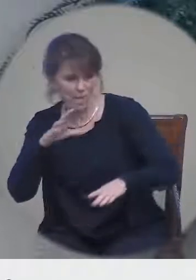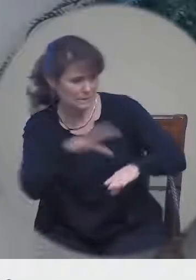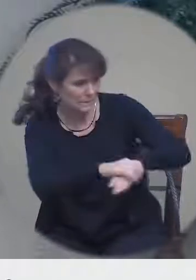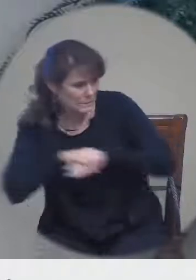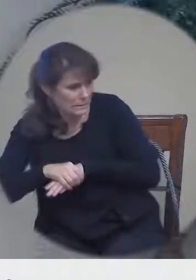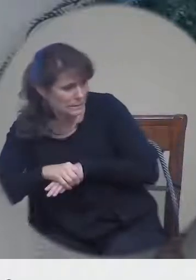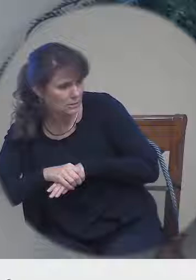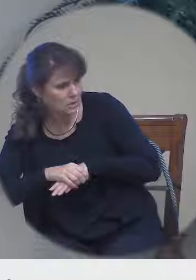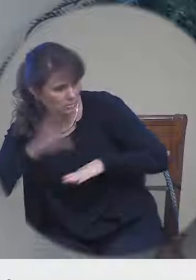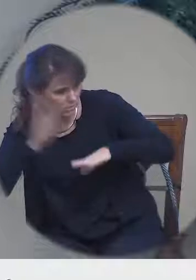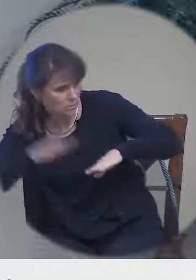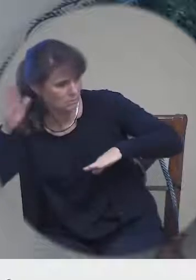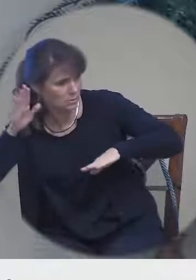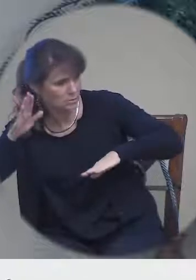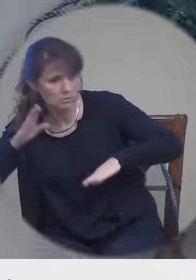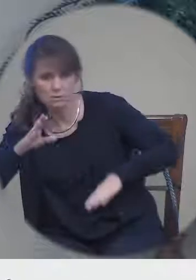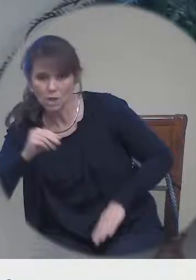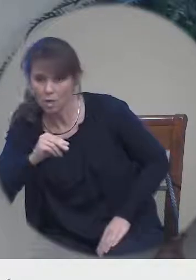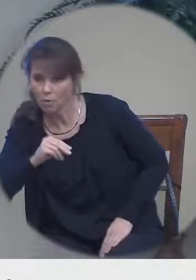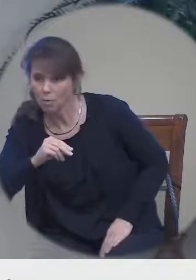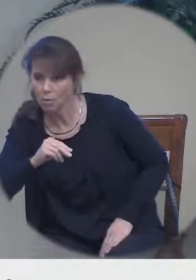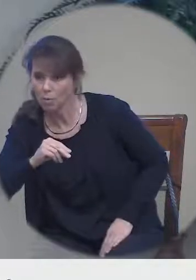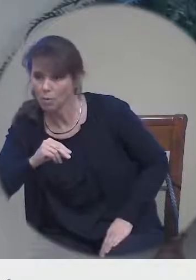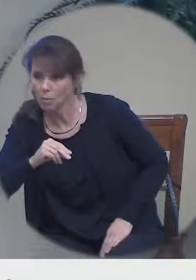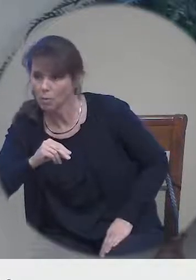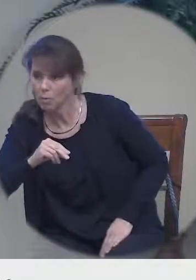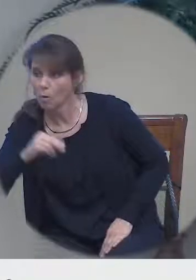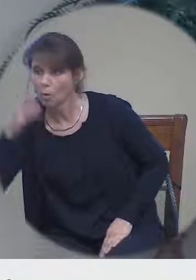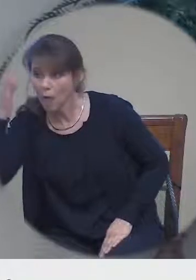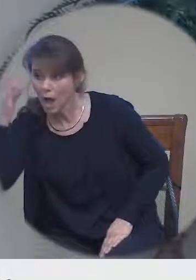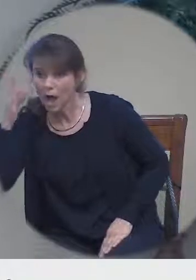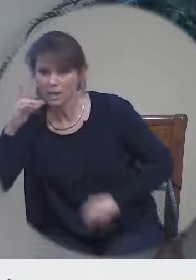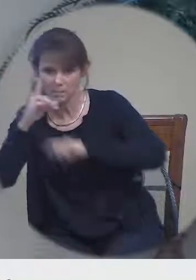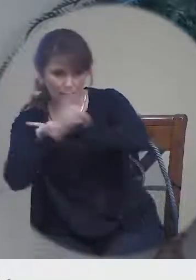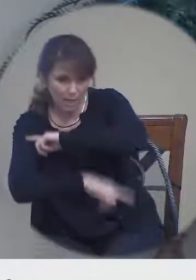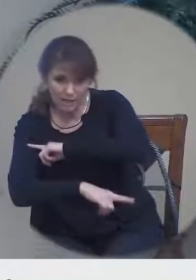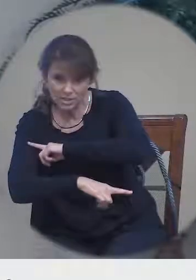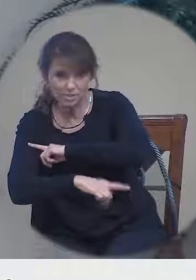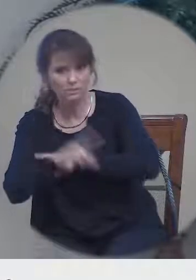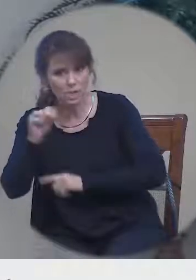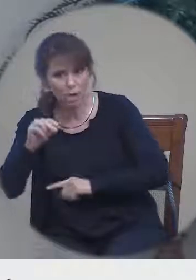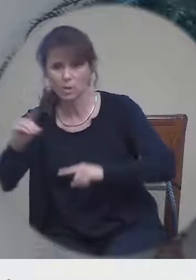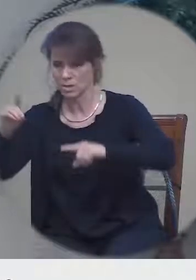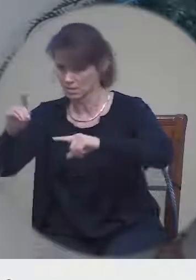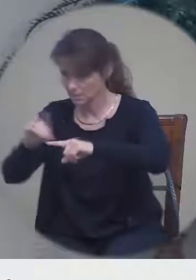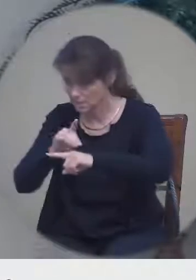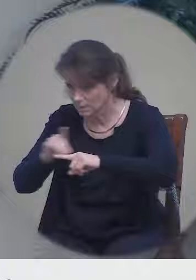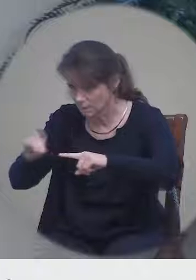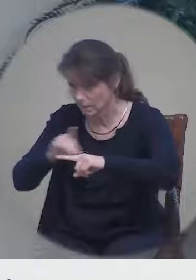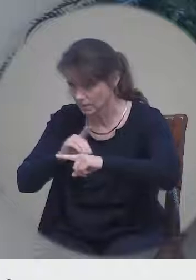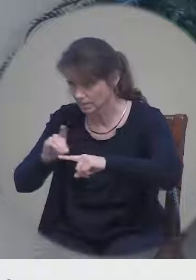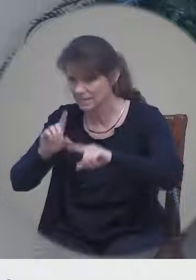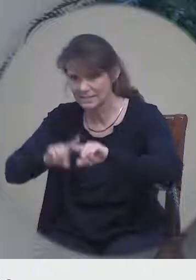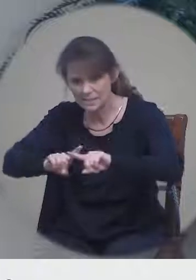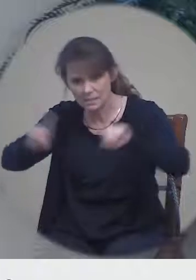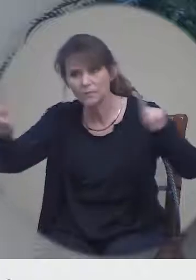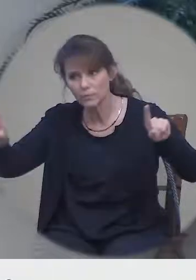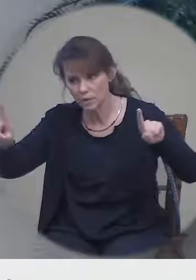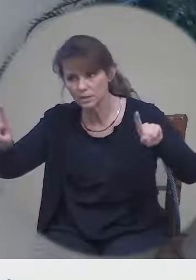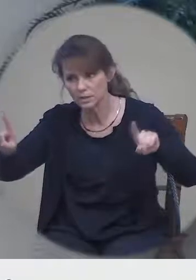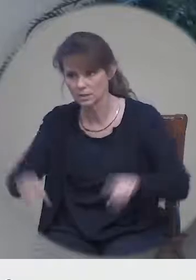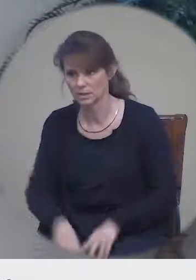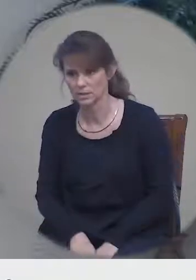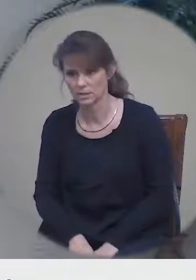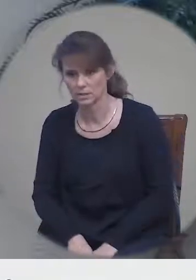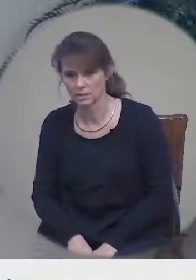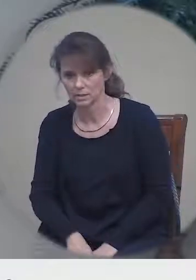may have said things to you in a way that you didn't like. But the message got across, you shouldn't